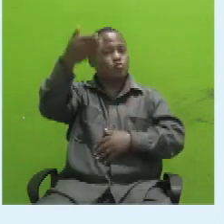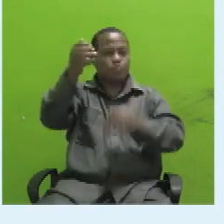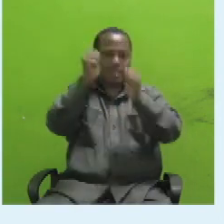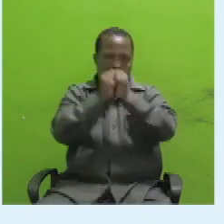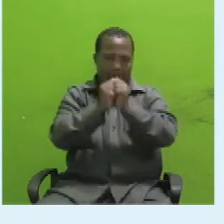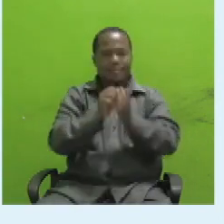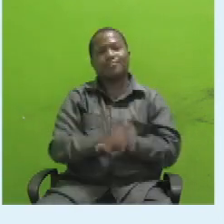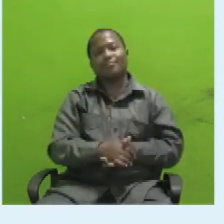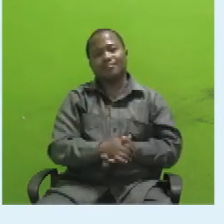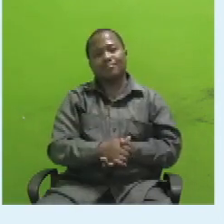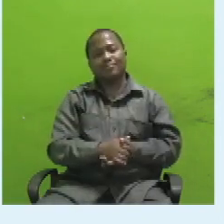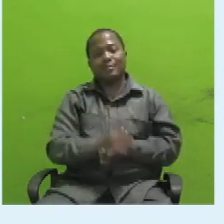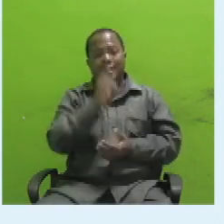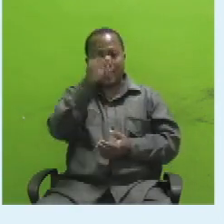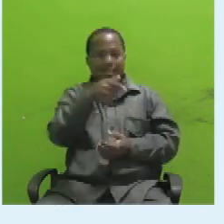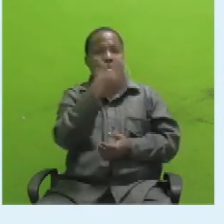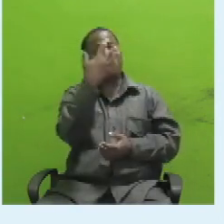10 to 10. It is